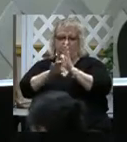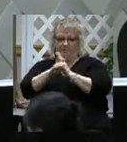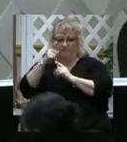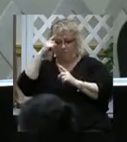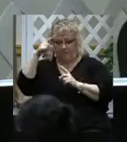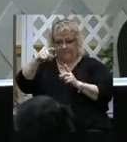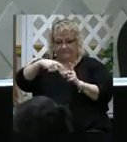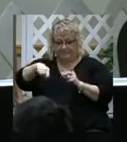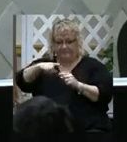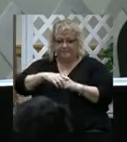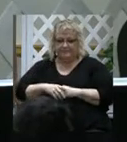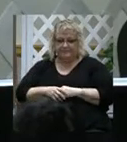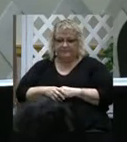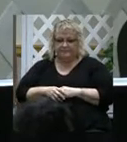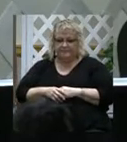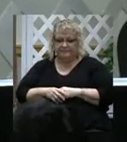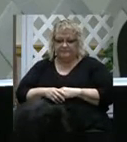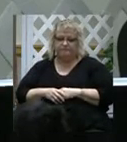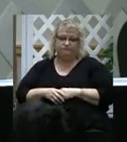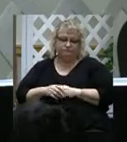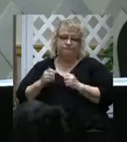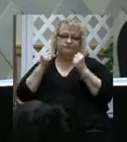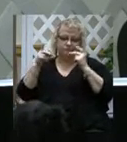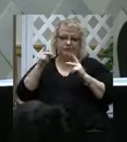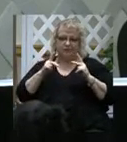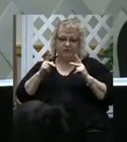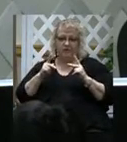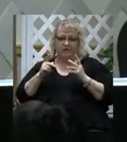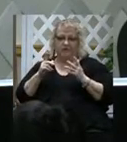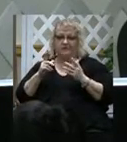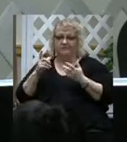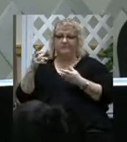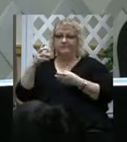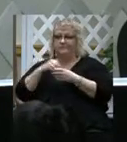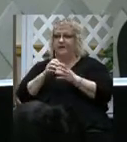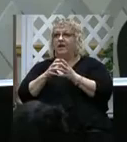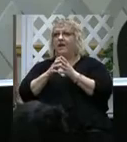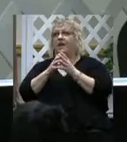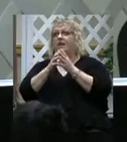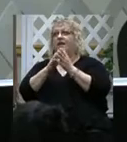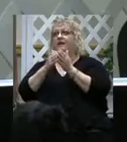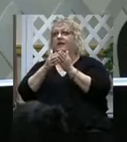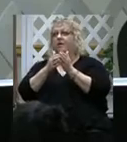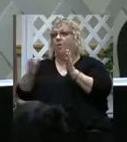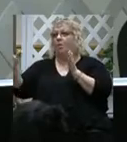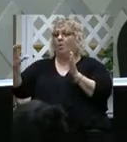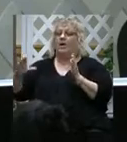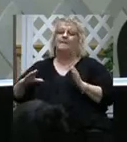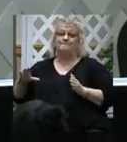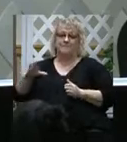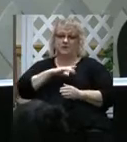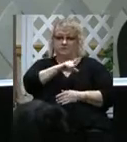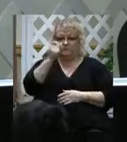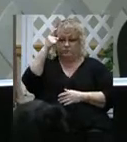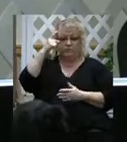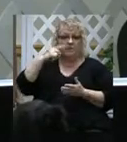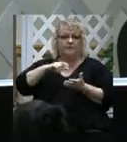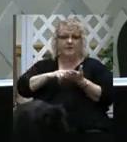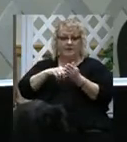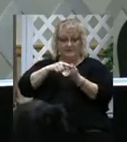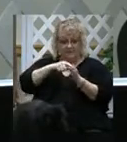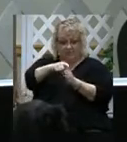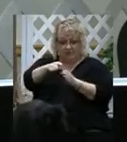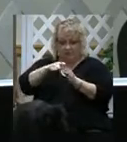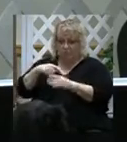And very many people were included. There was a whole committee, and just so that you understand what specialists